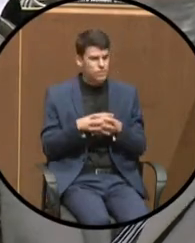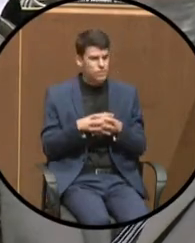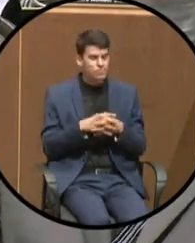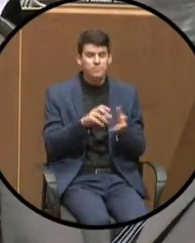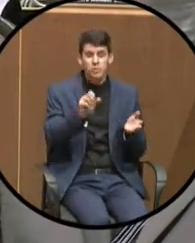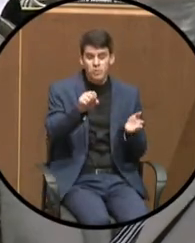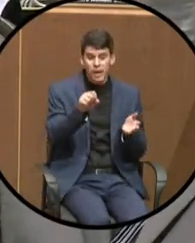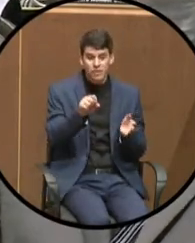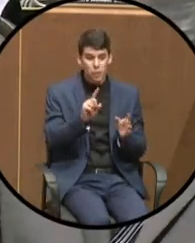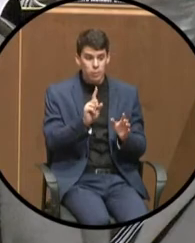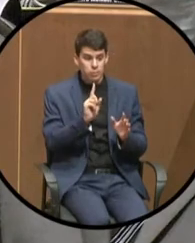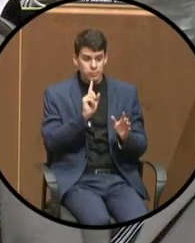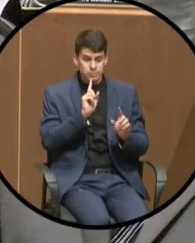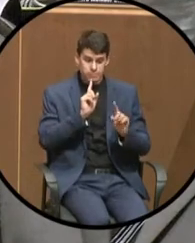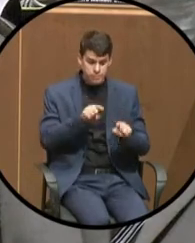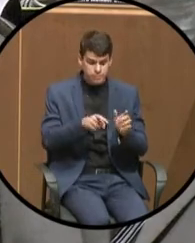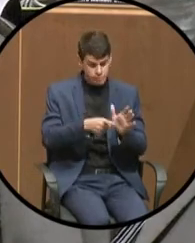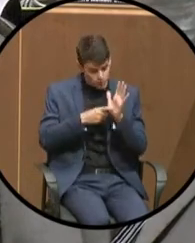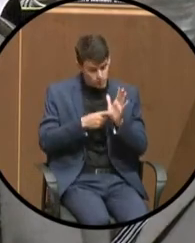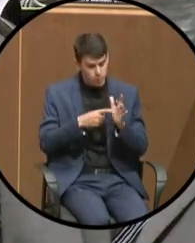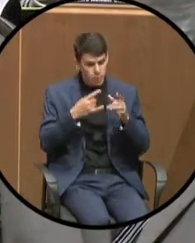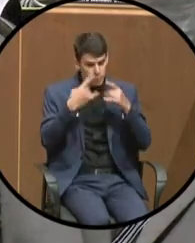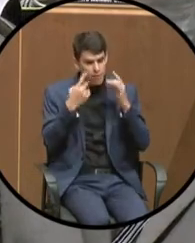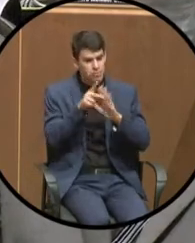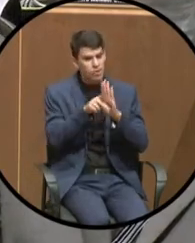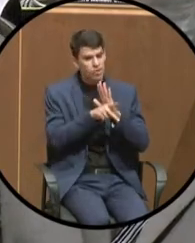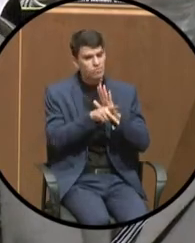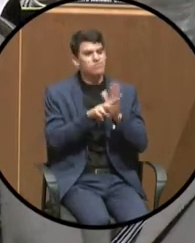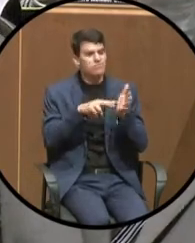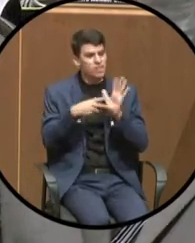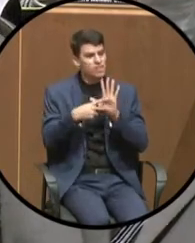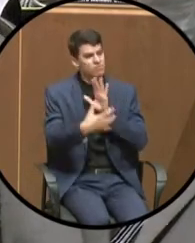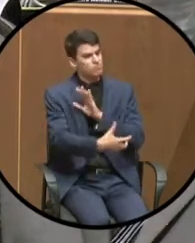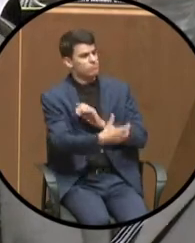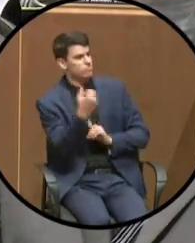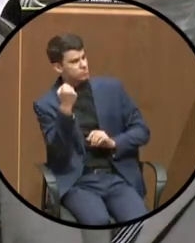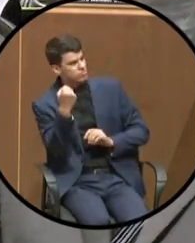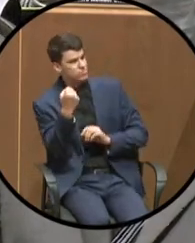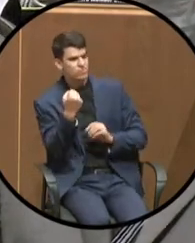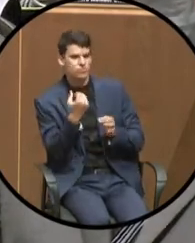yes, mandatory mask policies absolutely are designed to take away an individual's freedom.